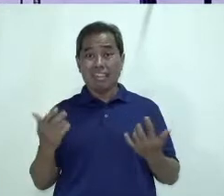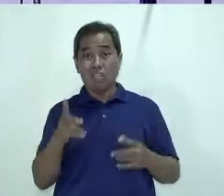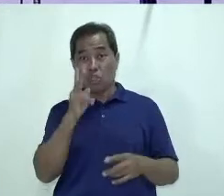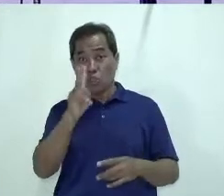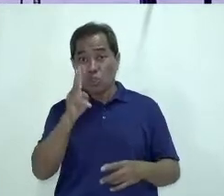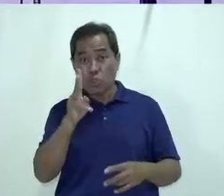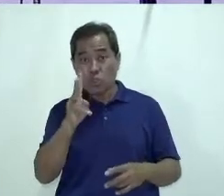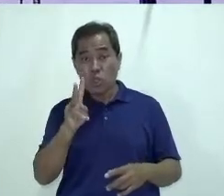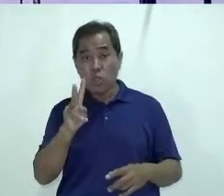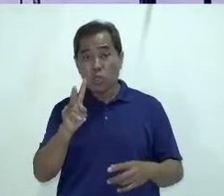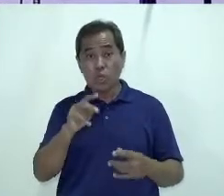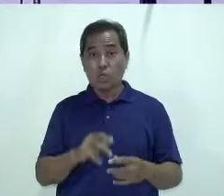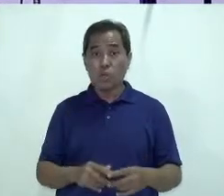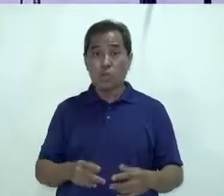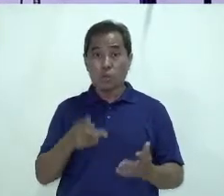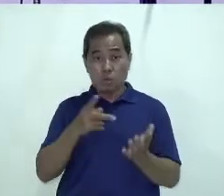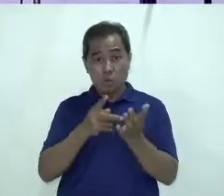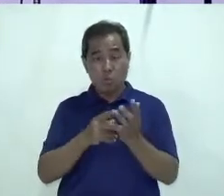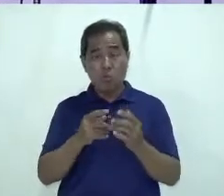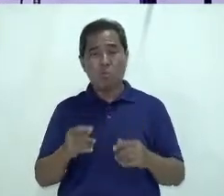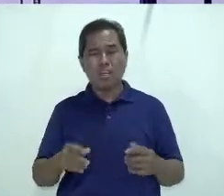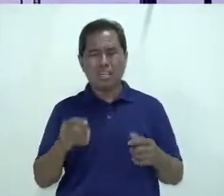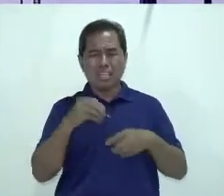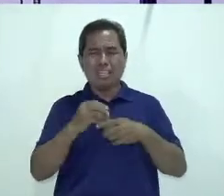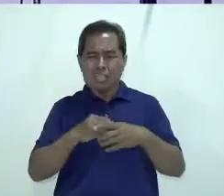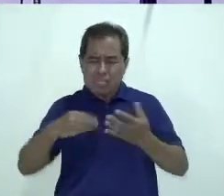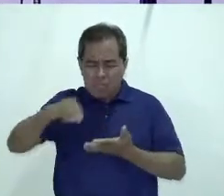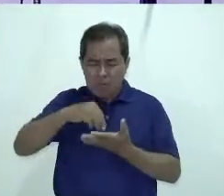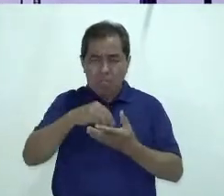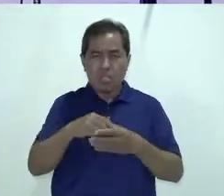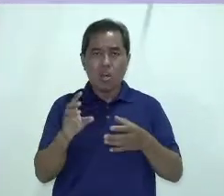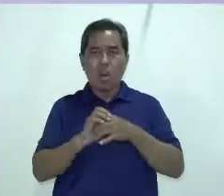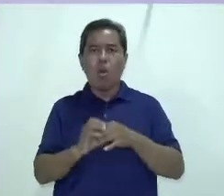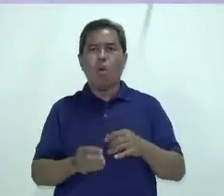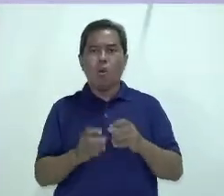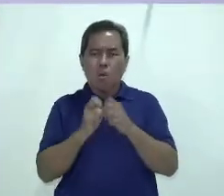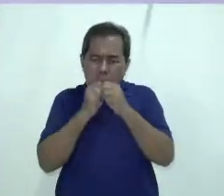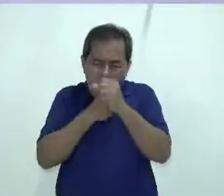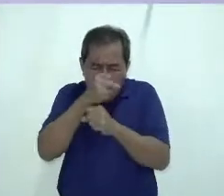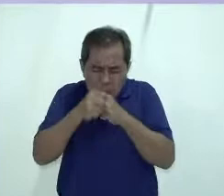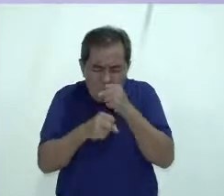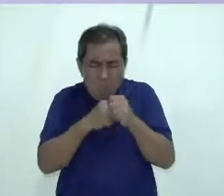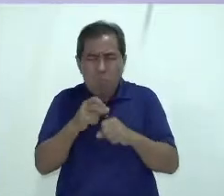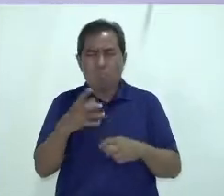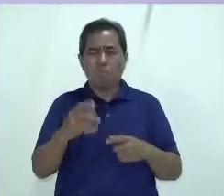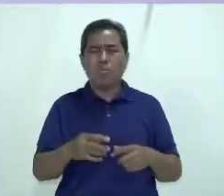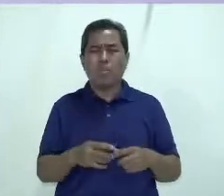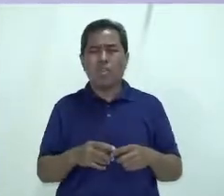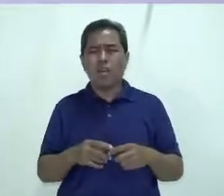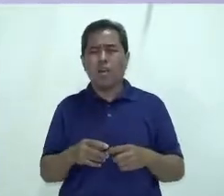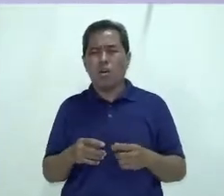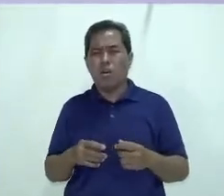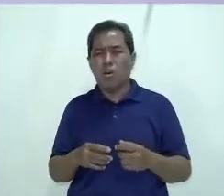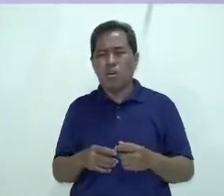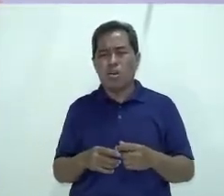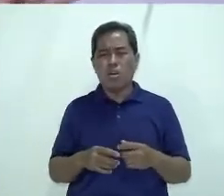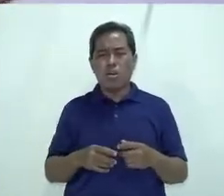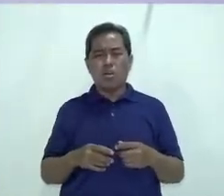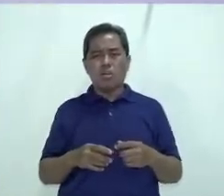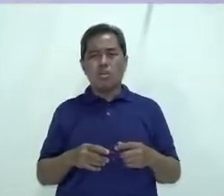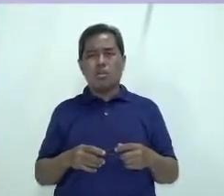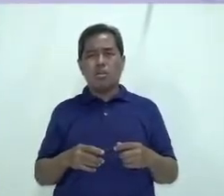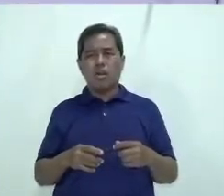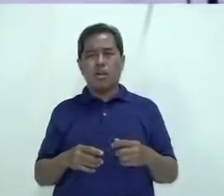better response in the midst of difficulty, in the midst of suffering, whether it was brought upon ourselves through our own ability